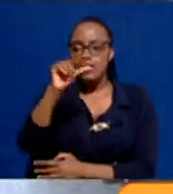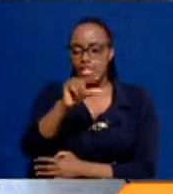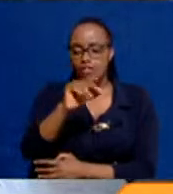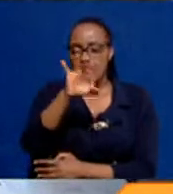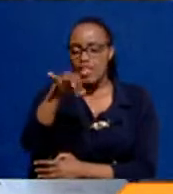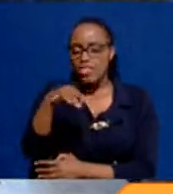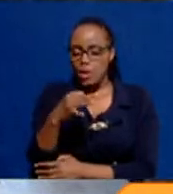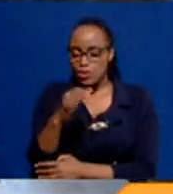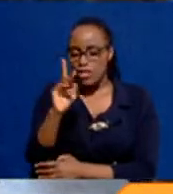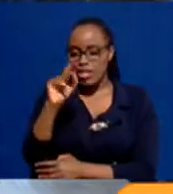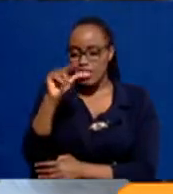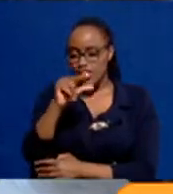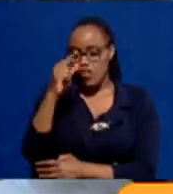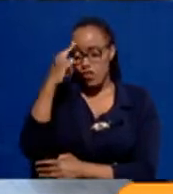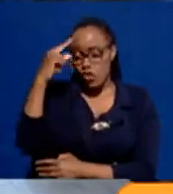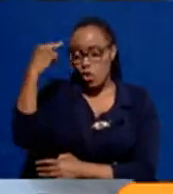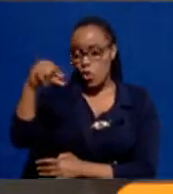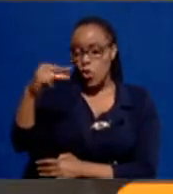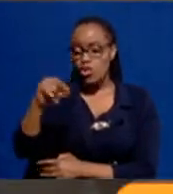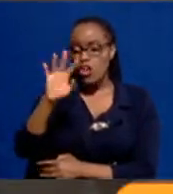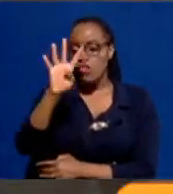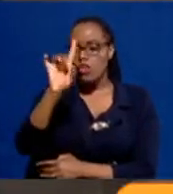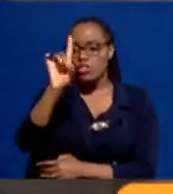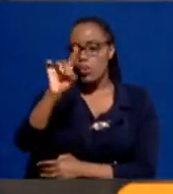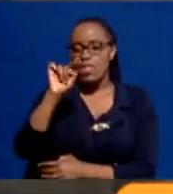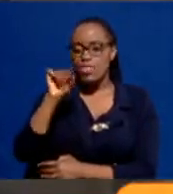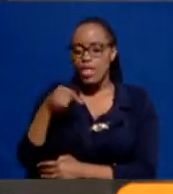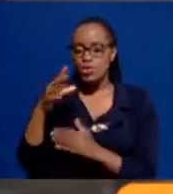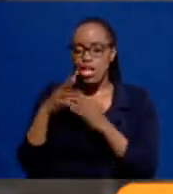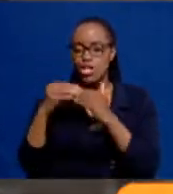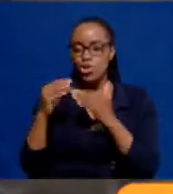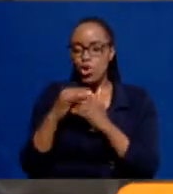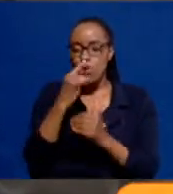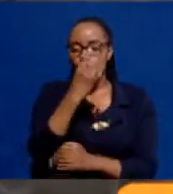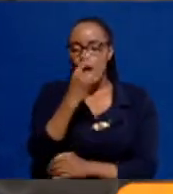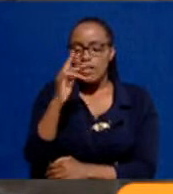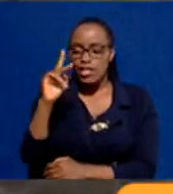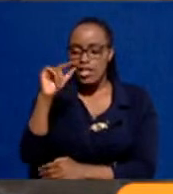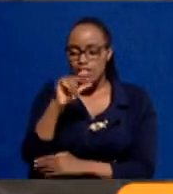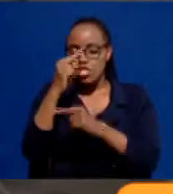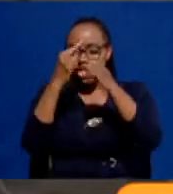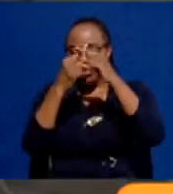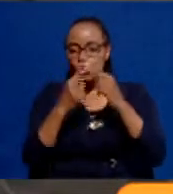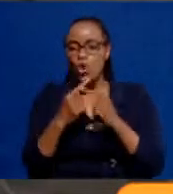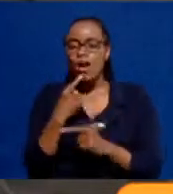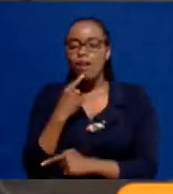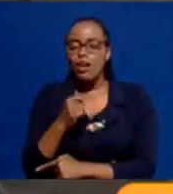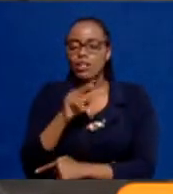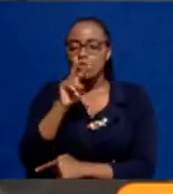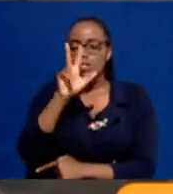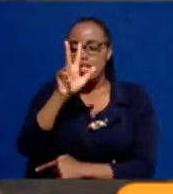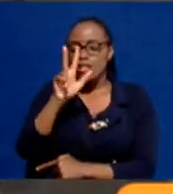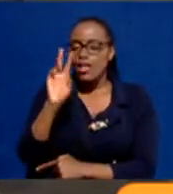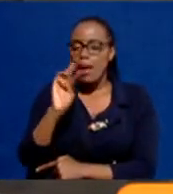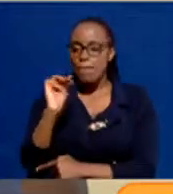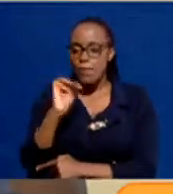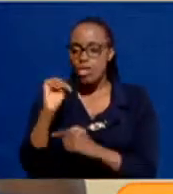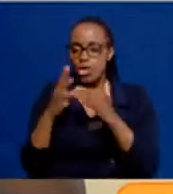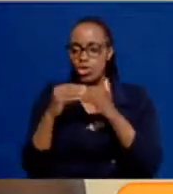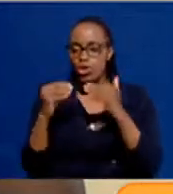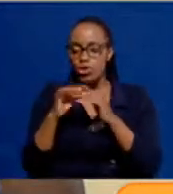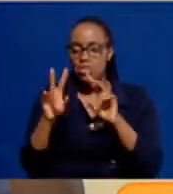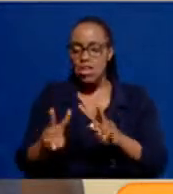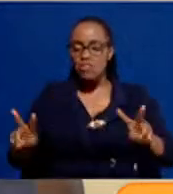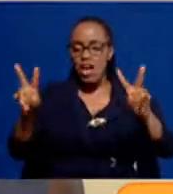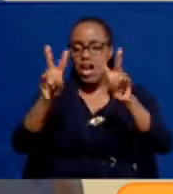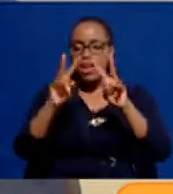3,000 kilograms of gold at $41,000 per kilo, totaling $123 million, valued at